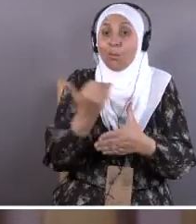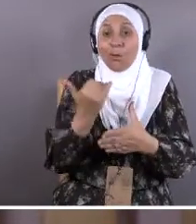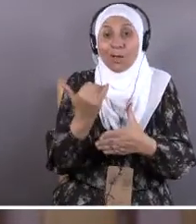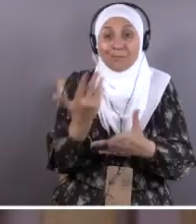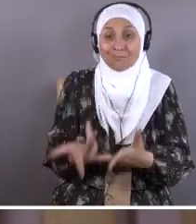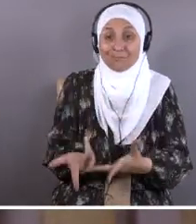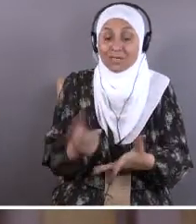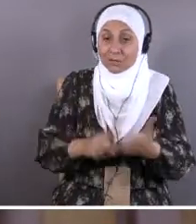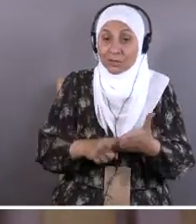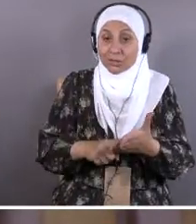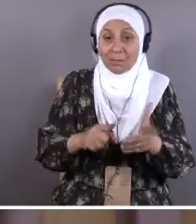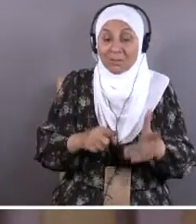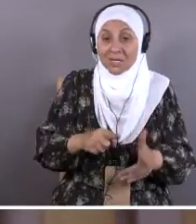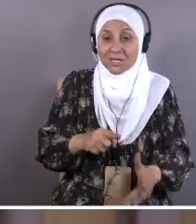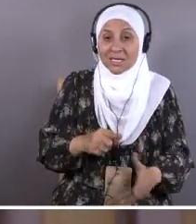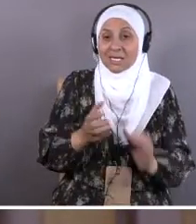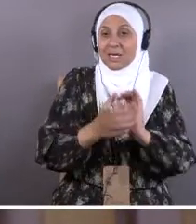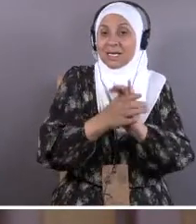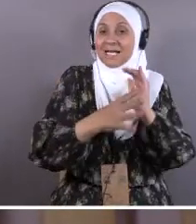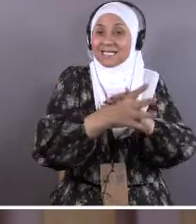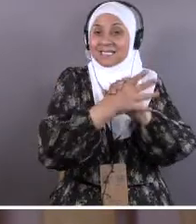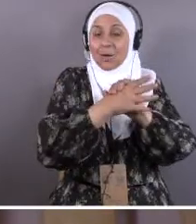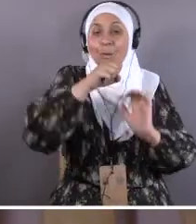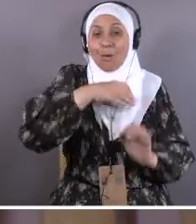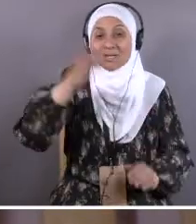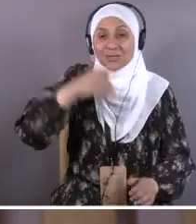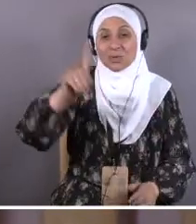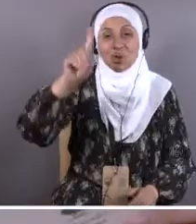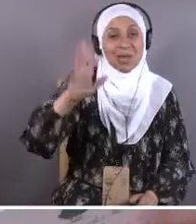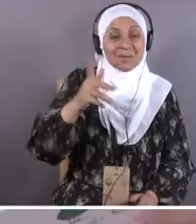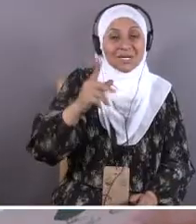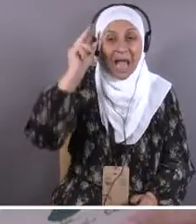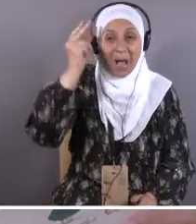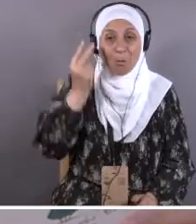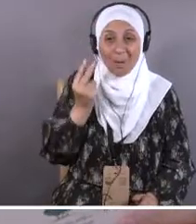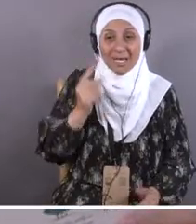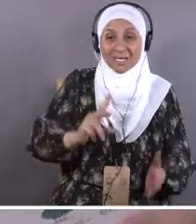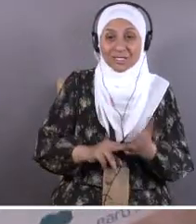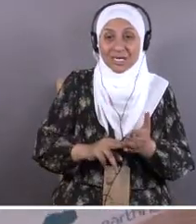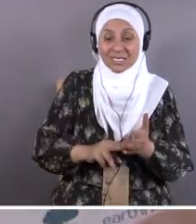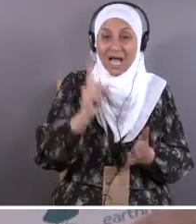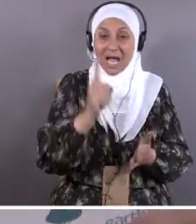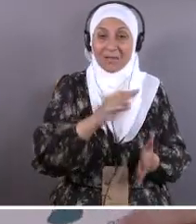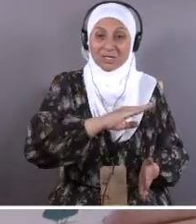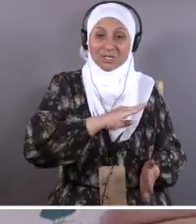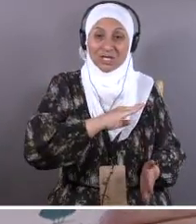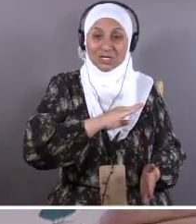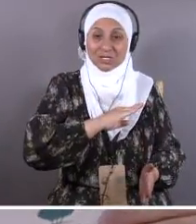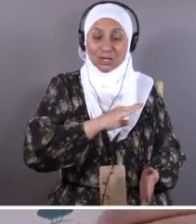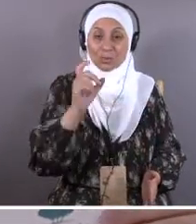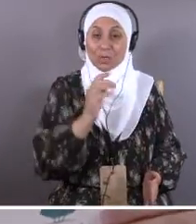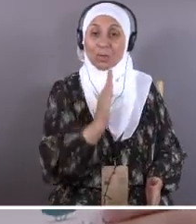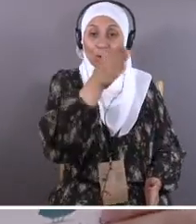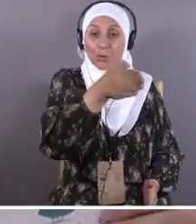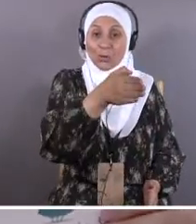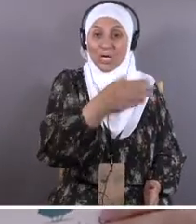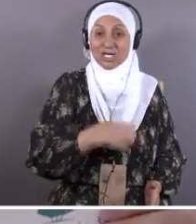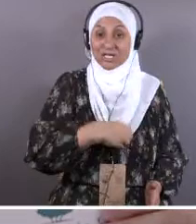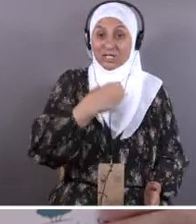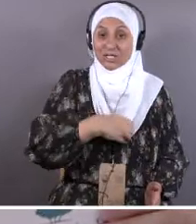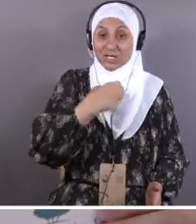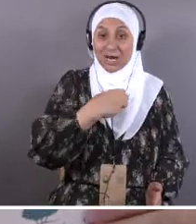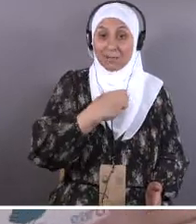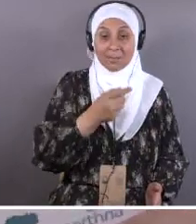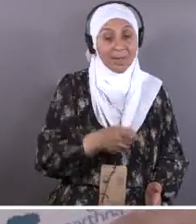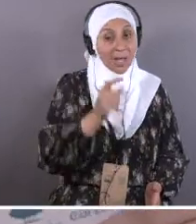trees. And also Abu Bakr, one of the guided caliphs of Prophet Muhammad, peace be upon him. So when